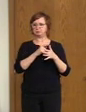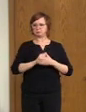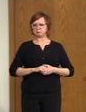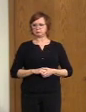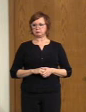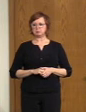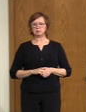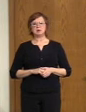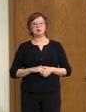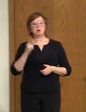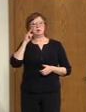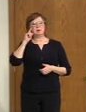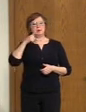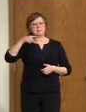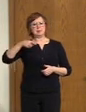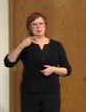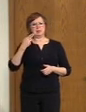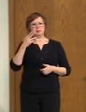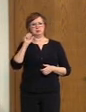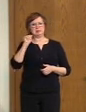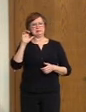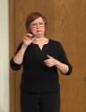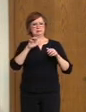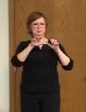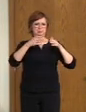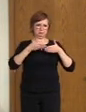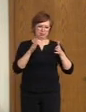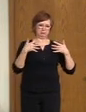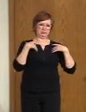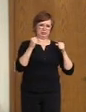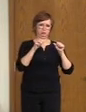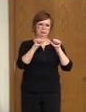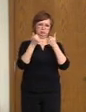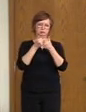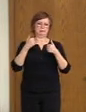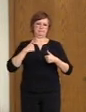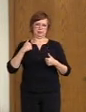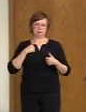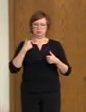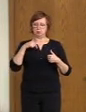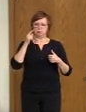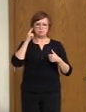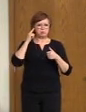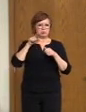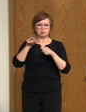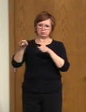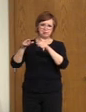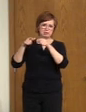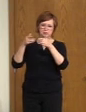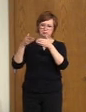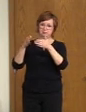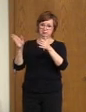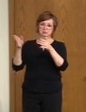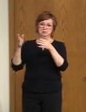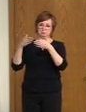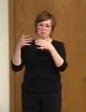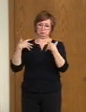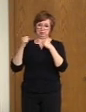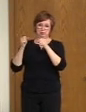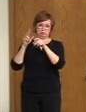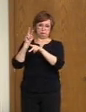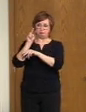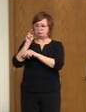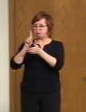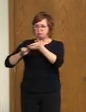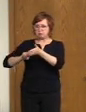of Canada, and they have established agreements with a number of vaccine manufacturers across the country and the world to ensure that Canadians have access to the